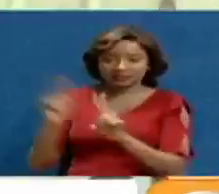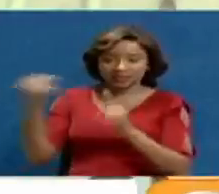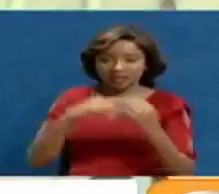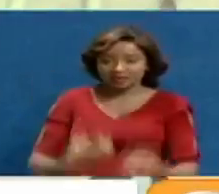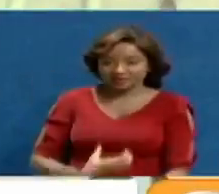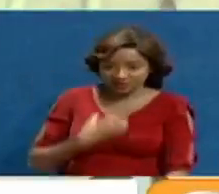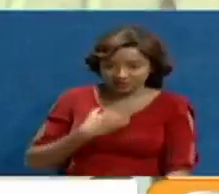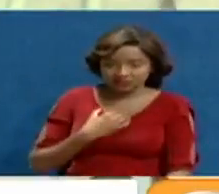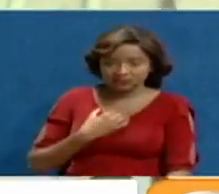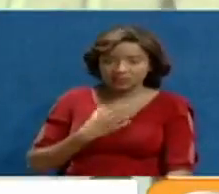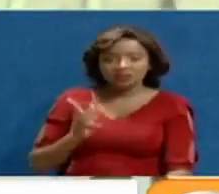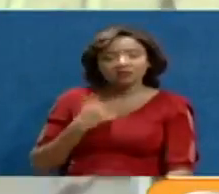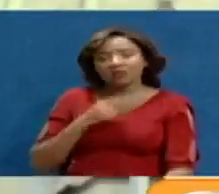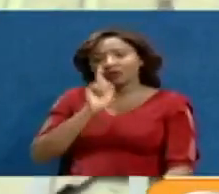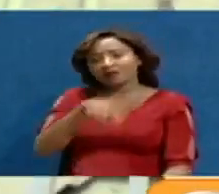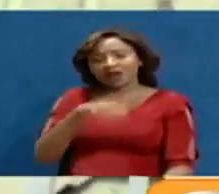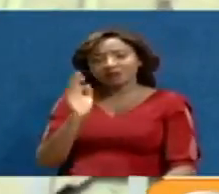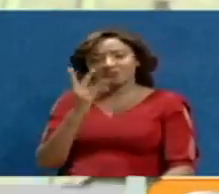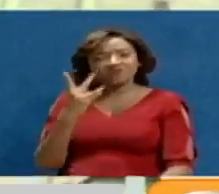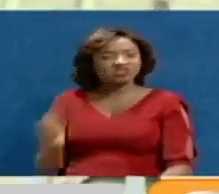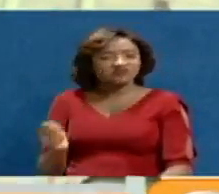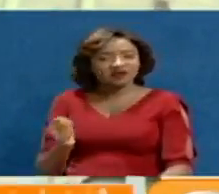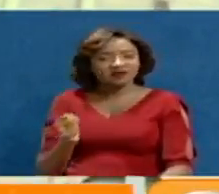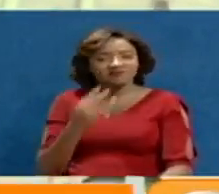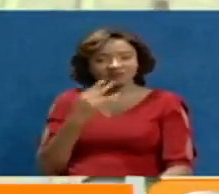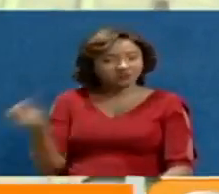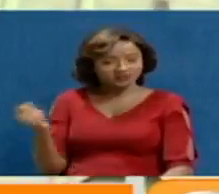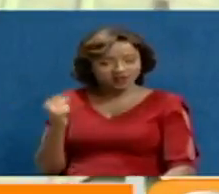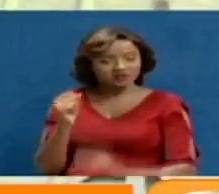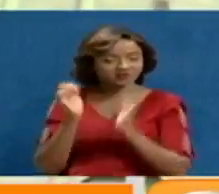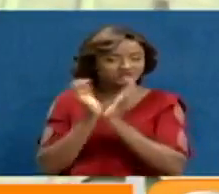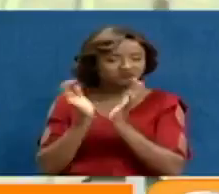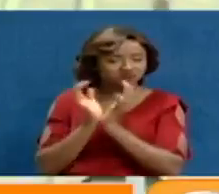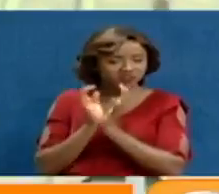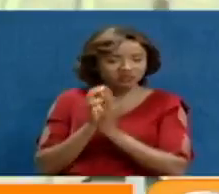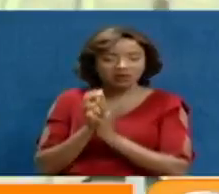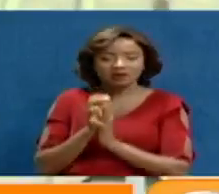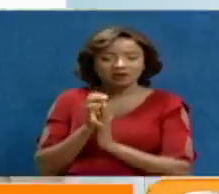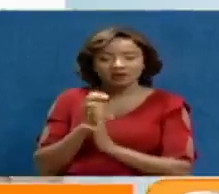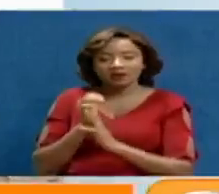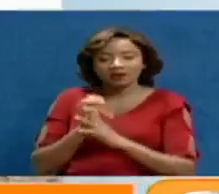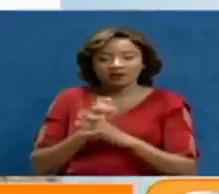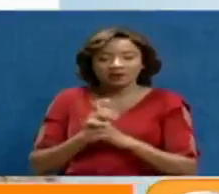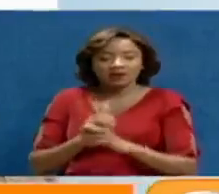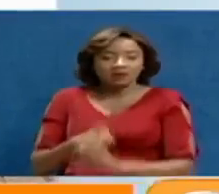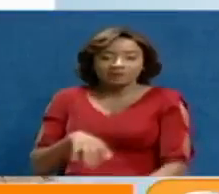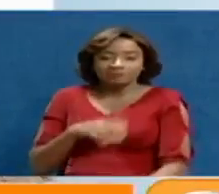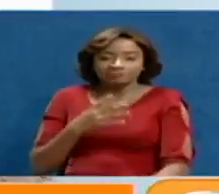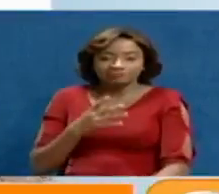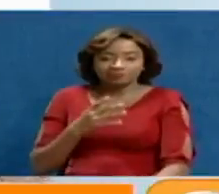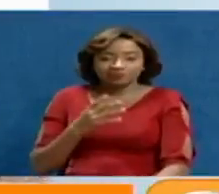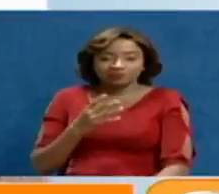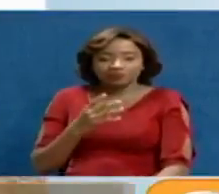Na nikampata Kasarani Police Station around 6, na tukaonana, tukaongea, aliniambia